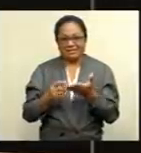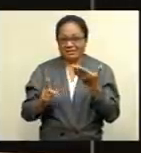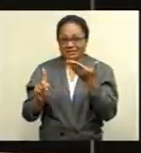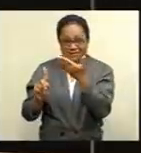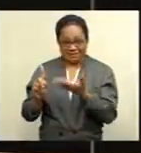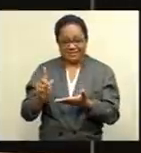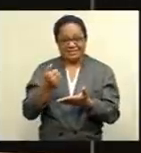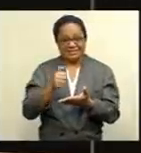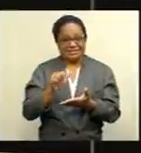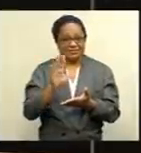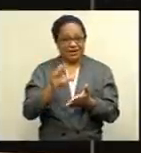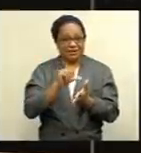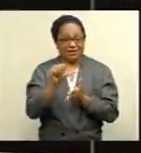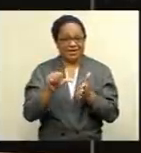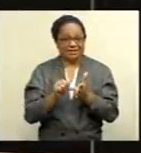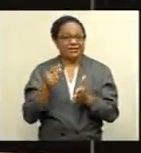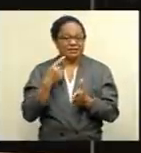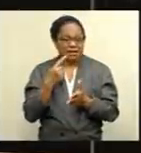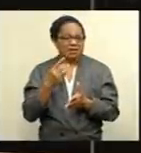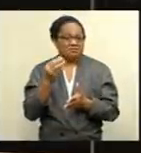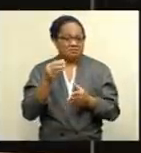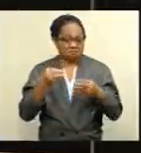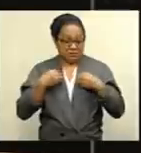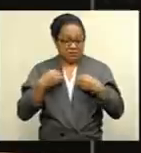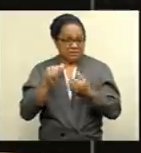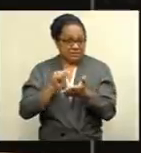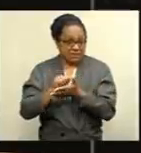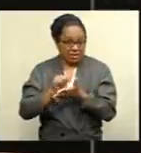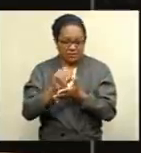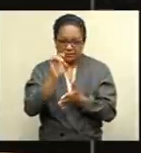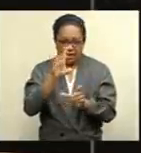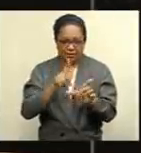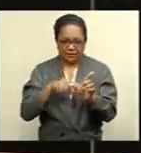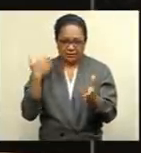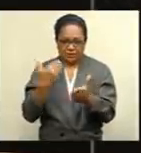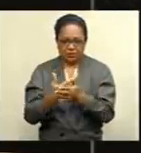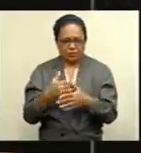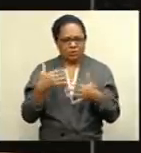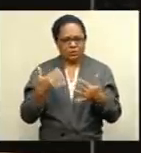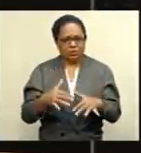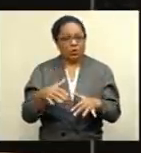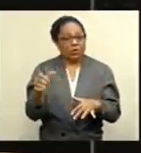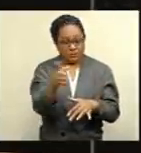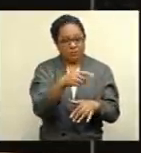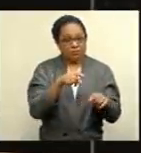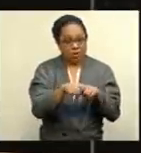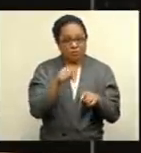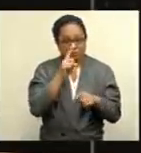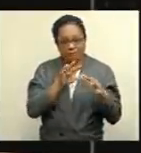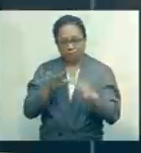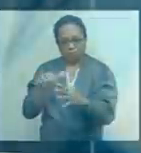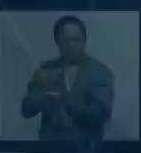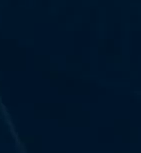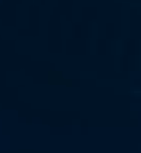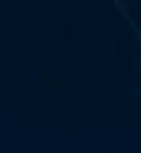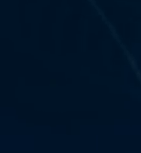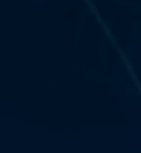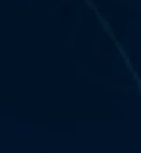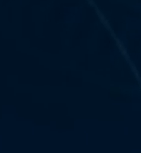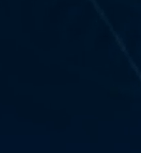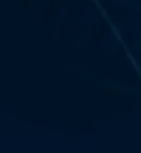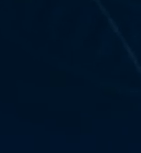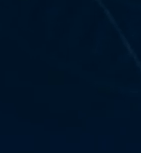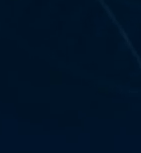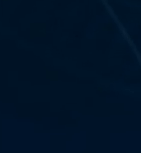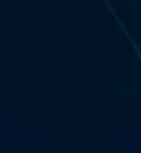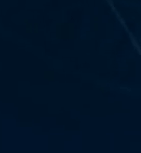says his canteen has been operating for more than 10 years and is the one-stop shop for the village. Sanya Nimboila again.